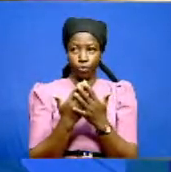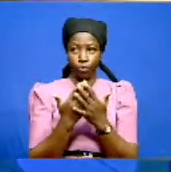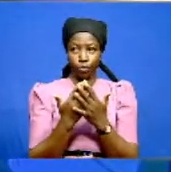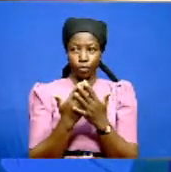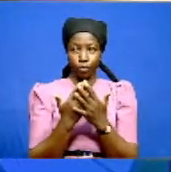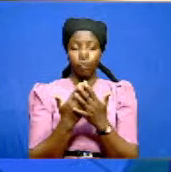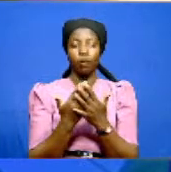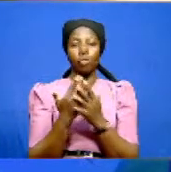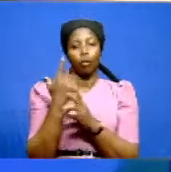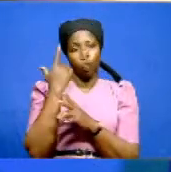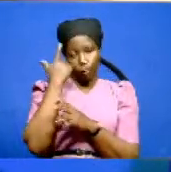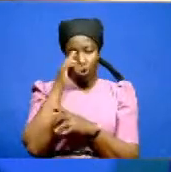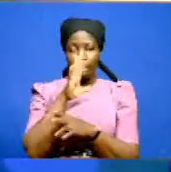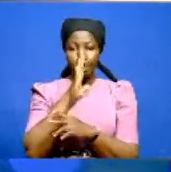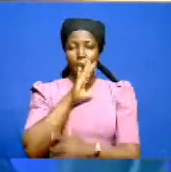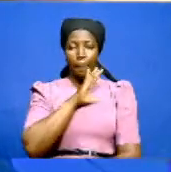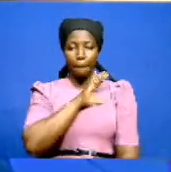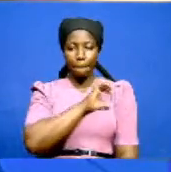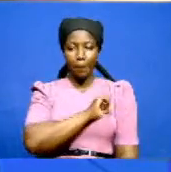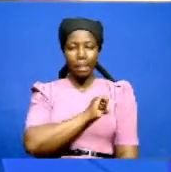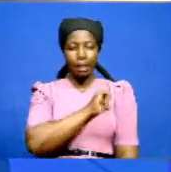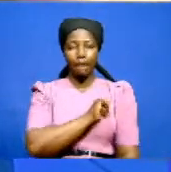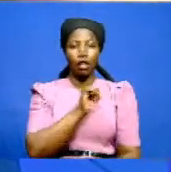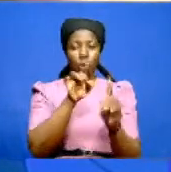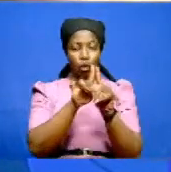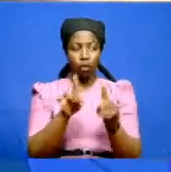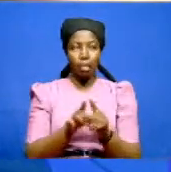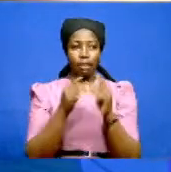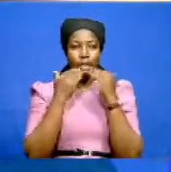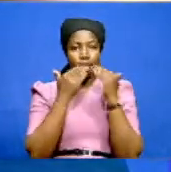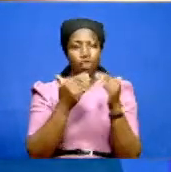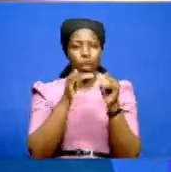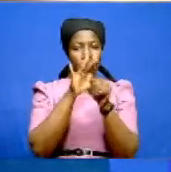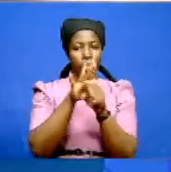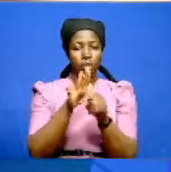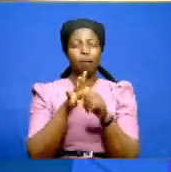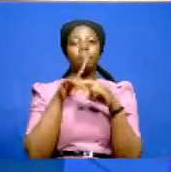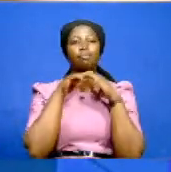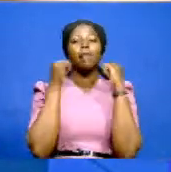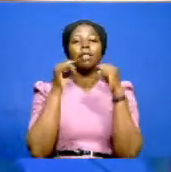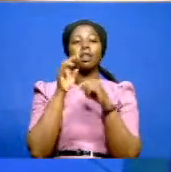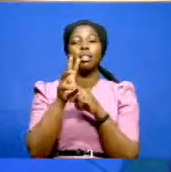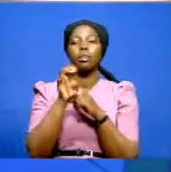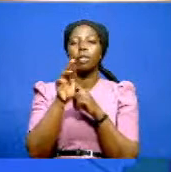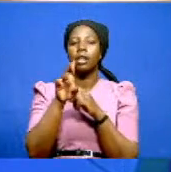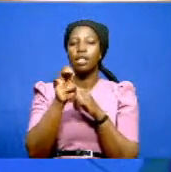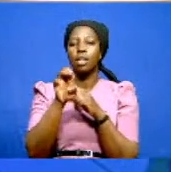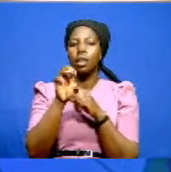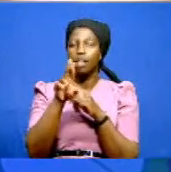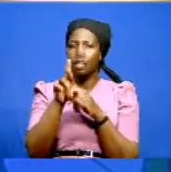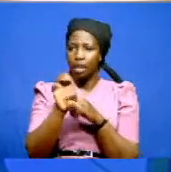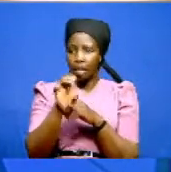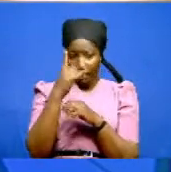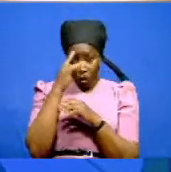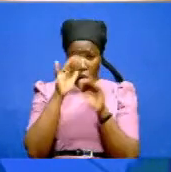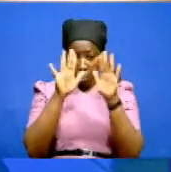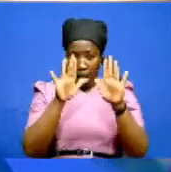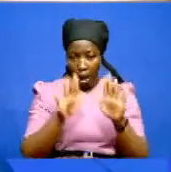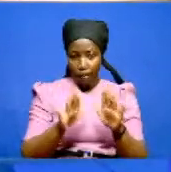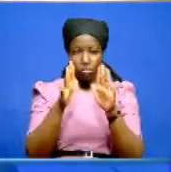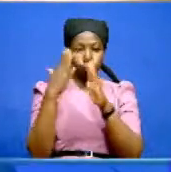for being patient, and thank you very much, Pastor Irere, for a wonderful sermon that has been